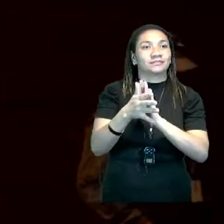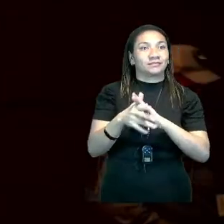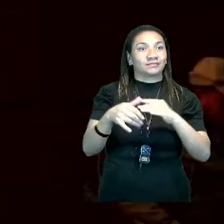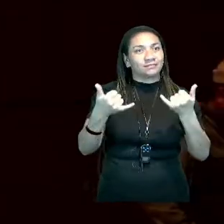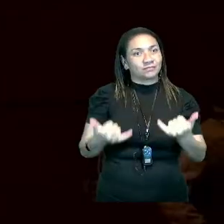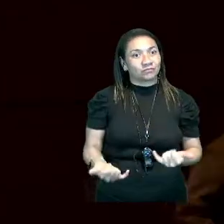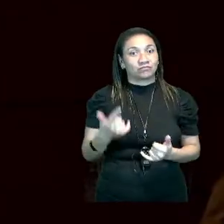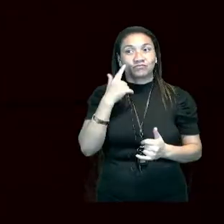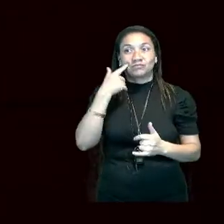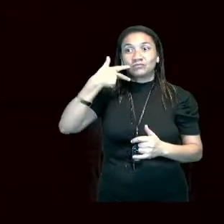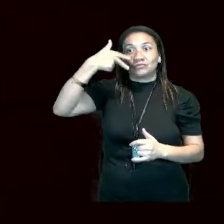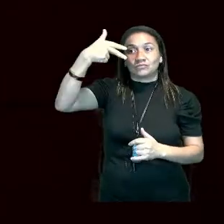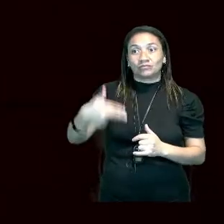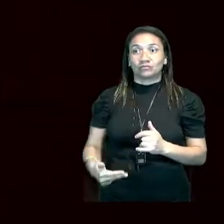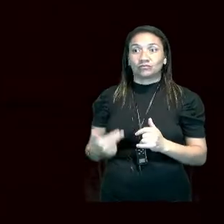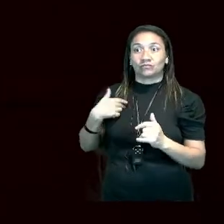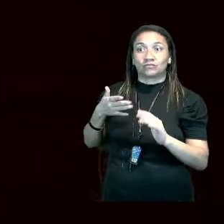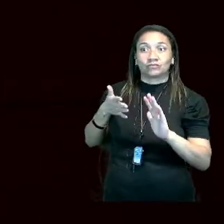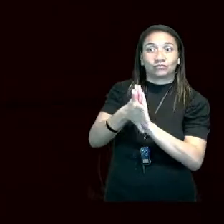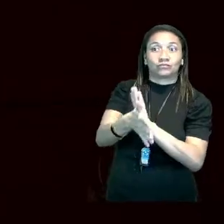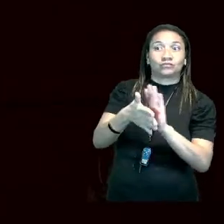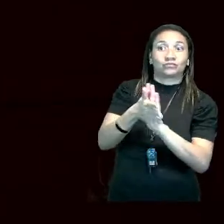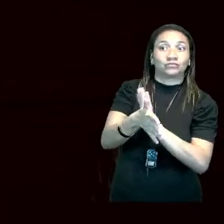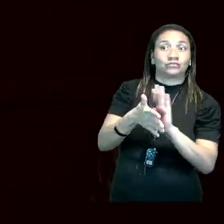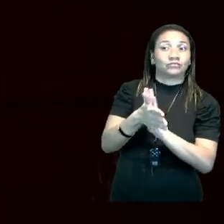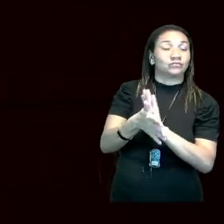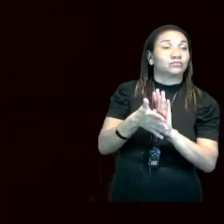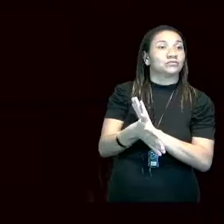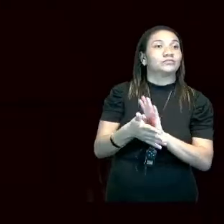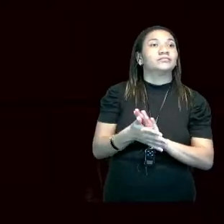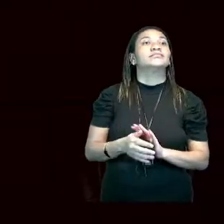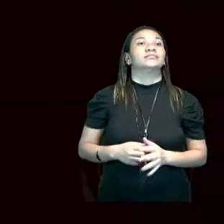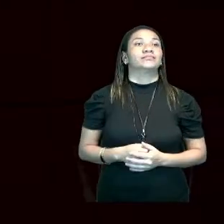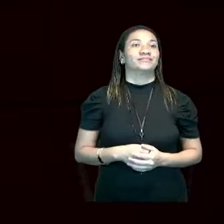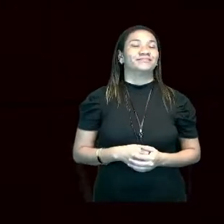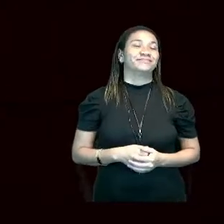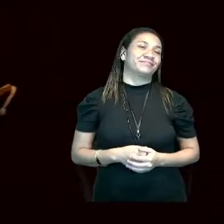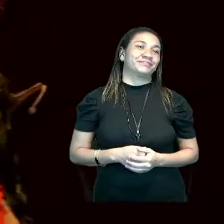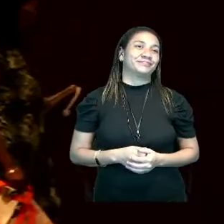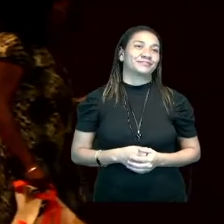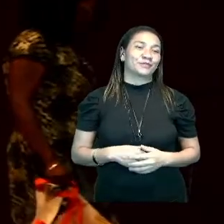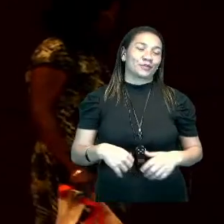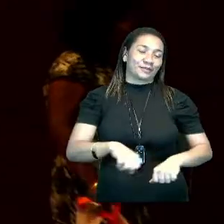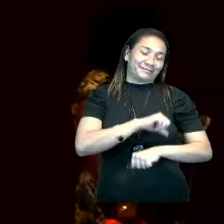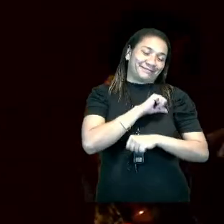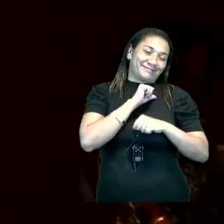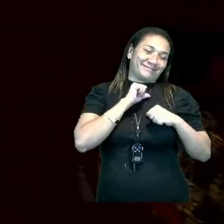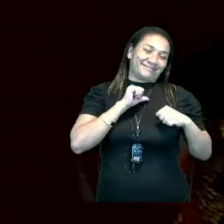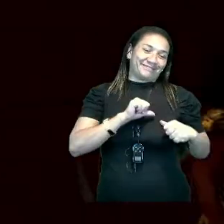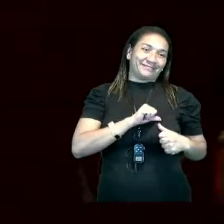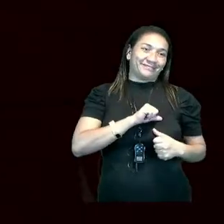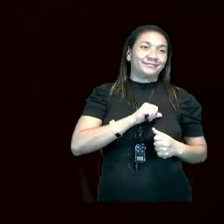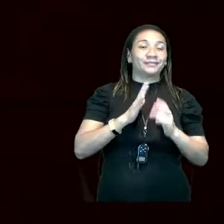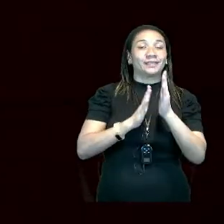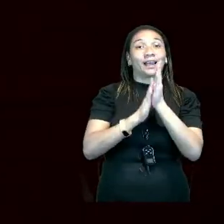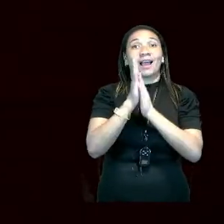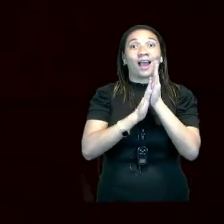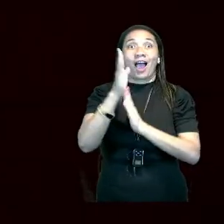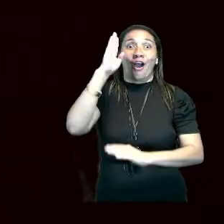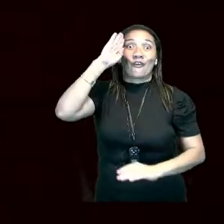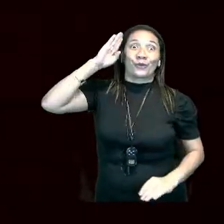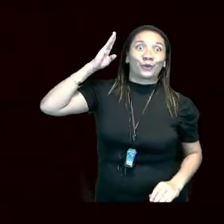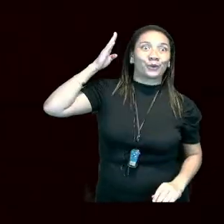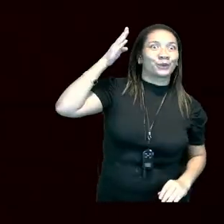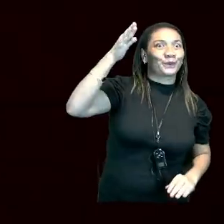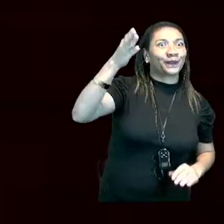can get ready, because I would like to tell you a bit. We started this morning with our hearts full, with the hope